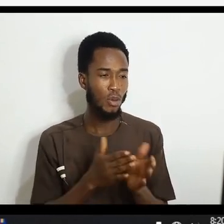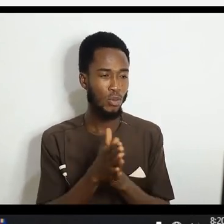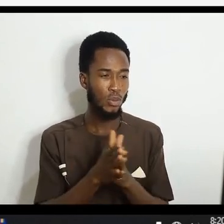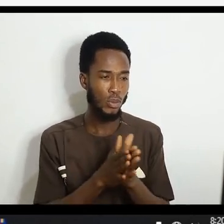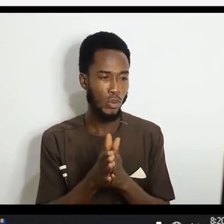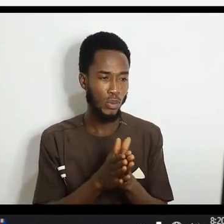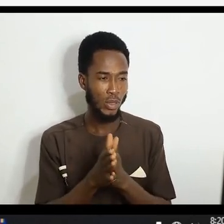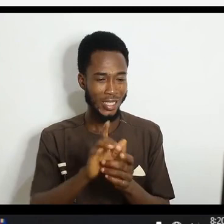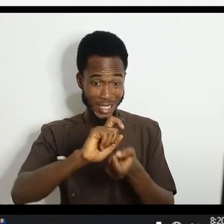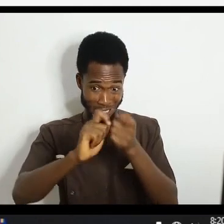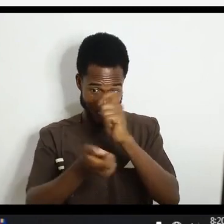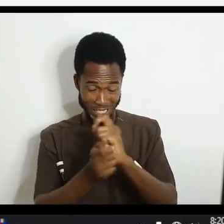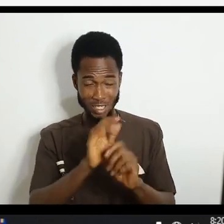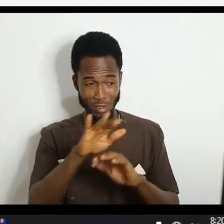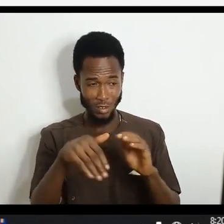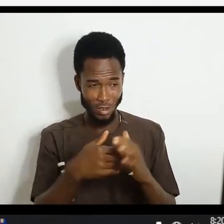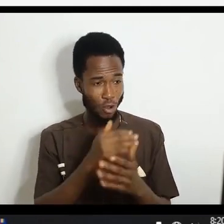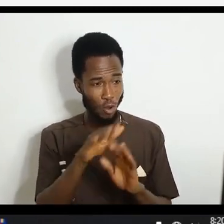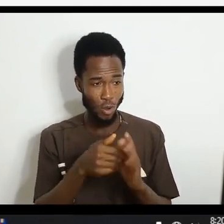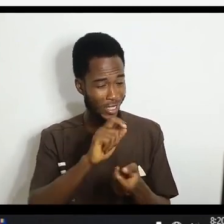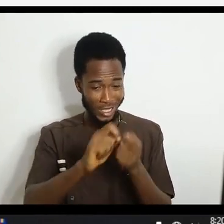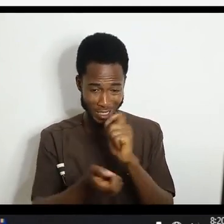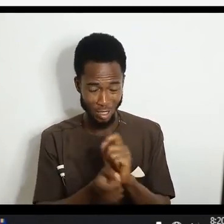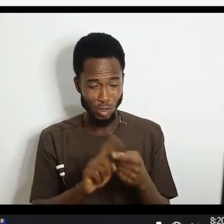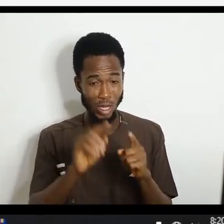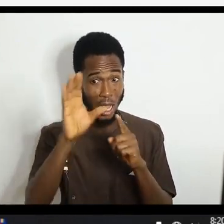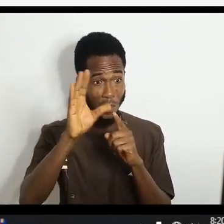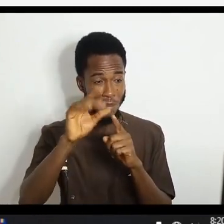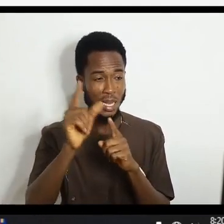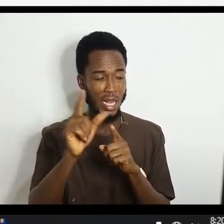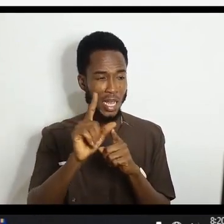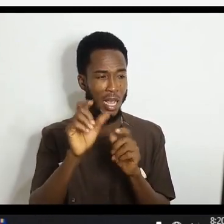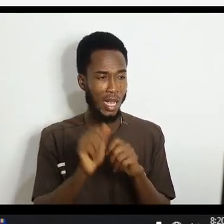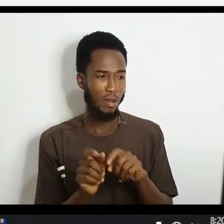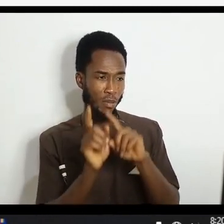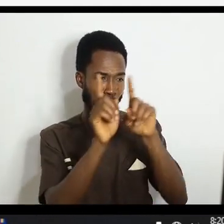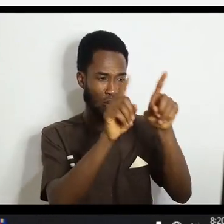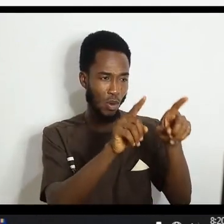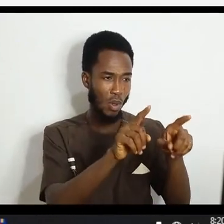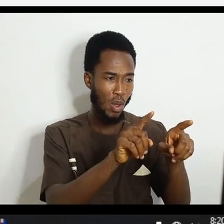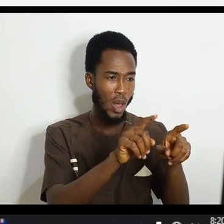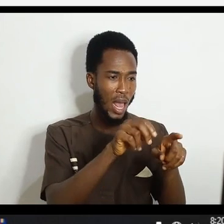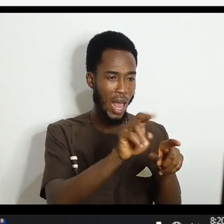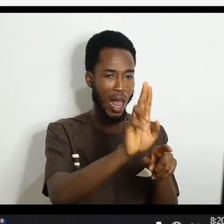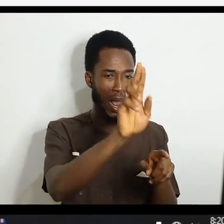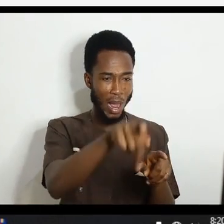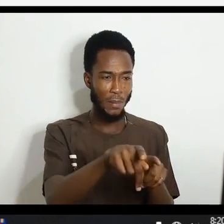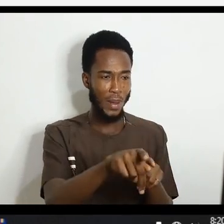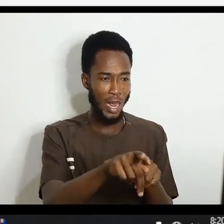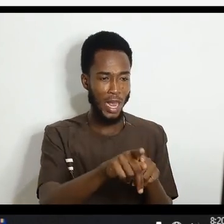write all of them, in case you want all the text to change to uppercase, you can go here and select uppercase,